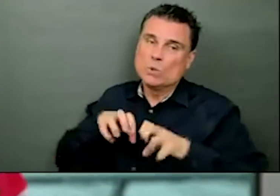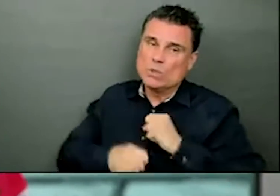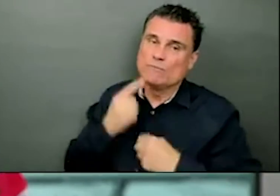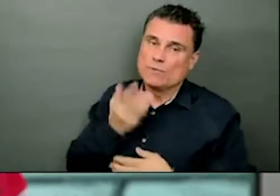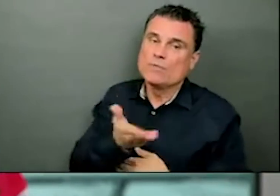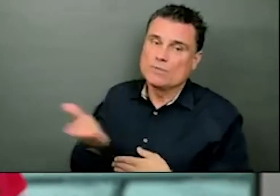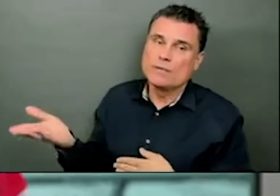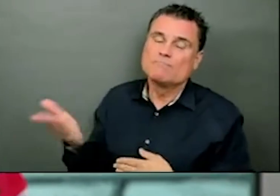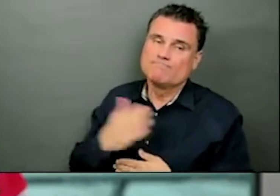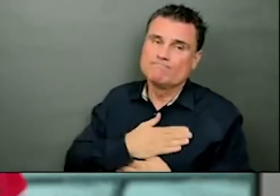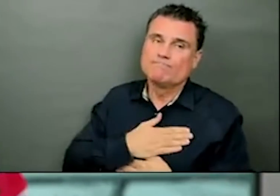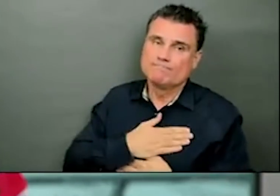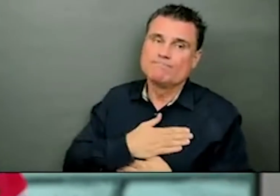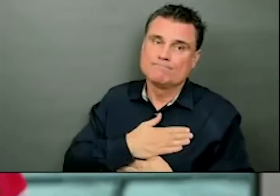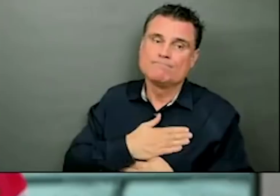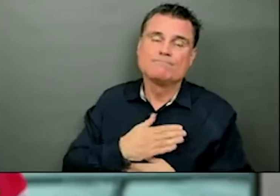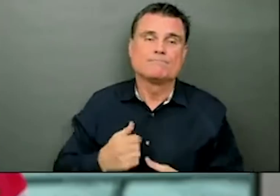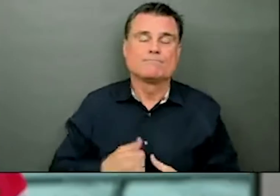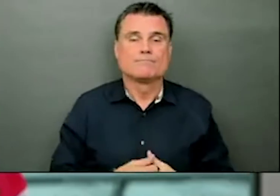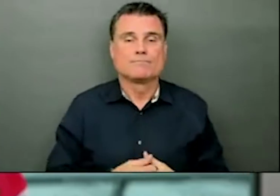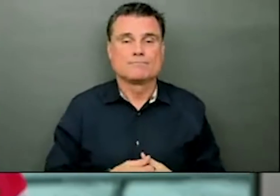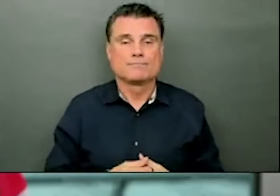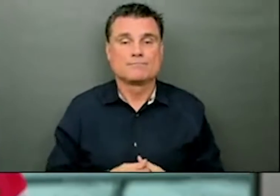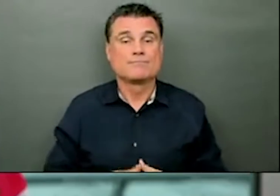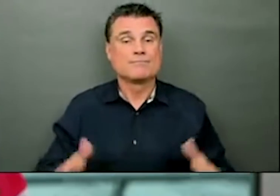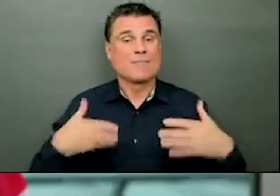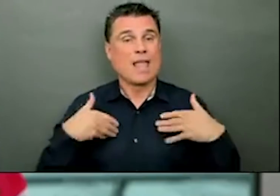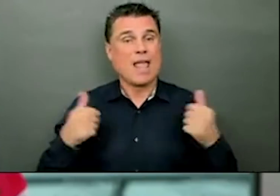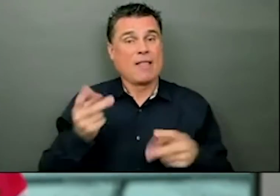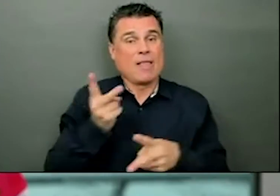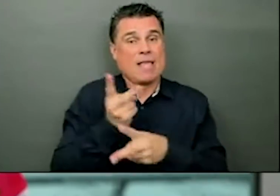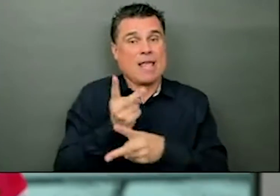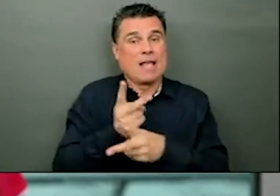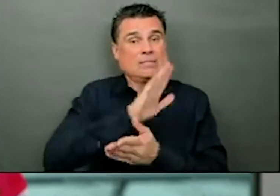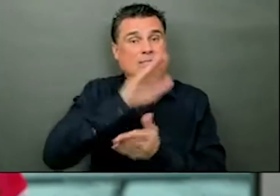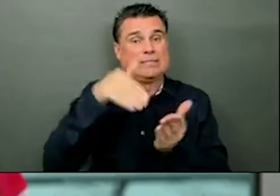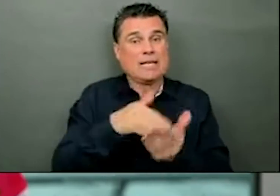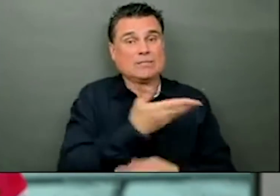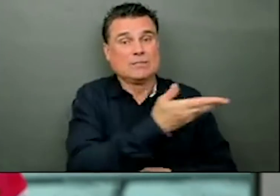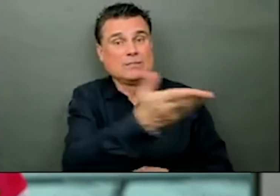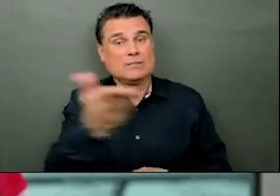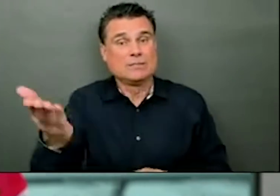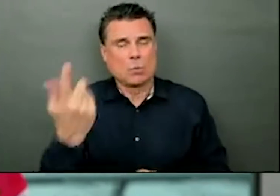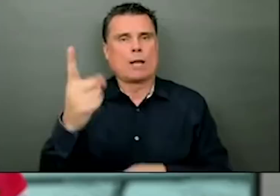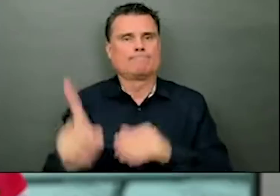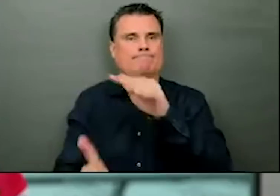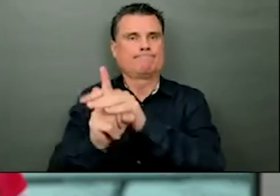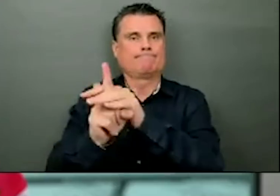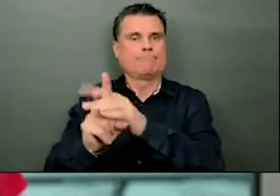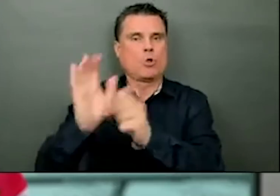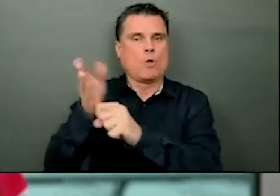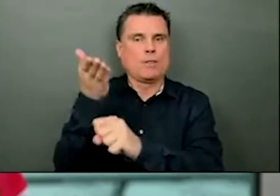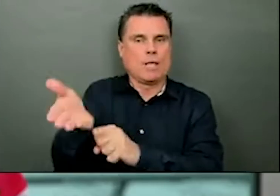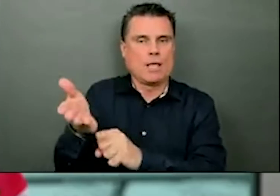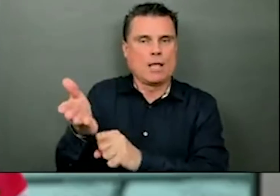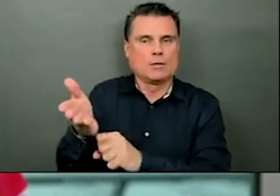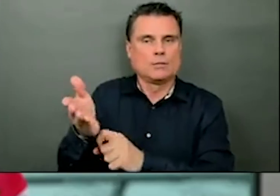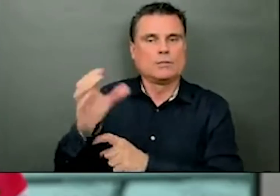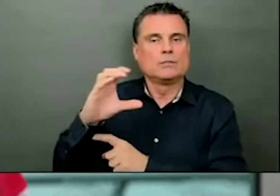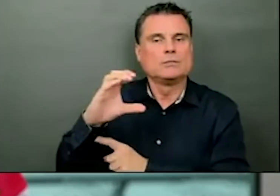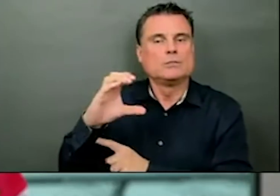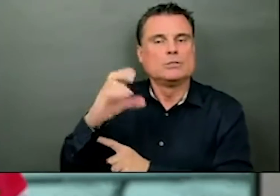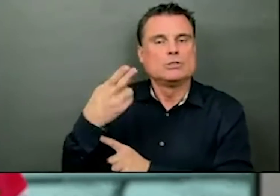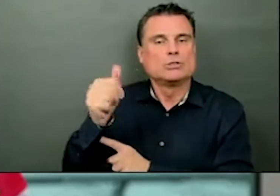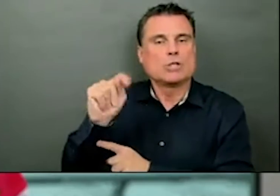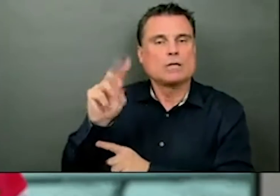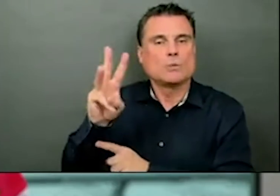We have one new healthcare outbreak in an assisted living facility, the Chartwell Carrington Place, where we have a single